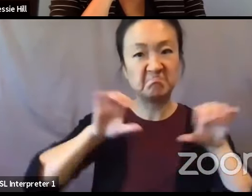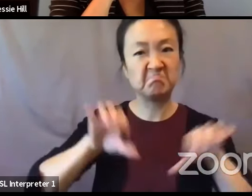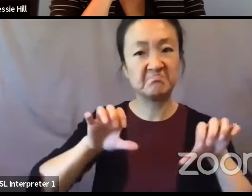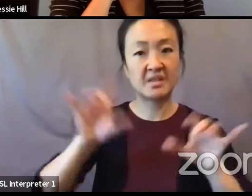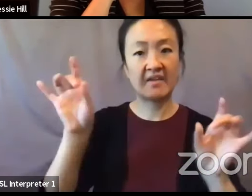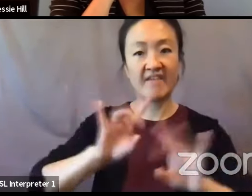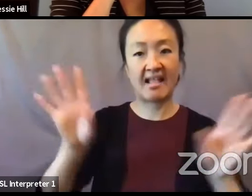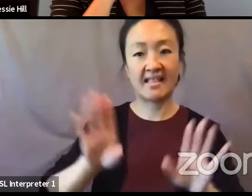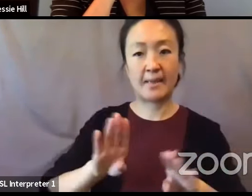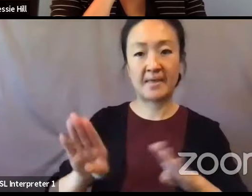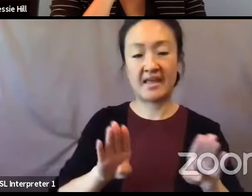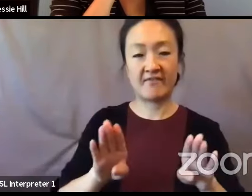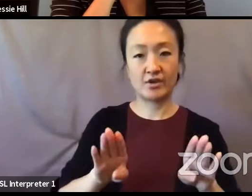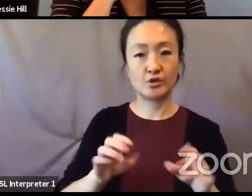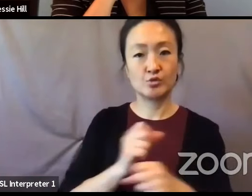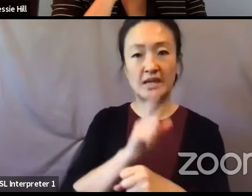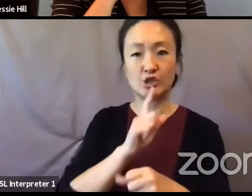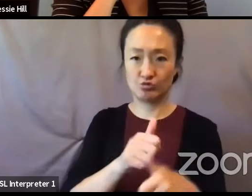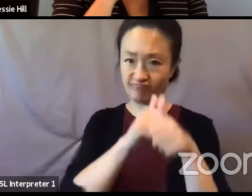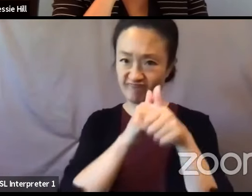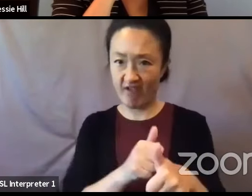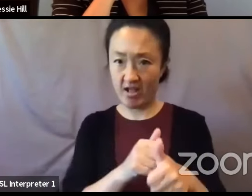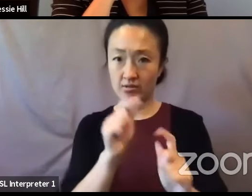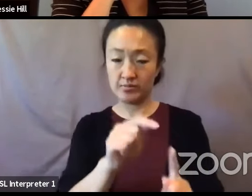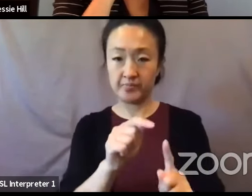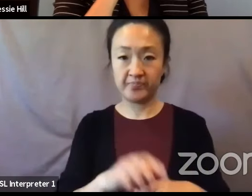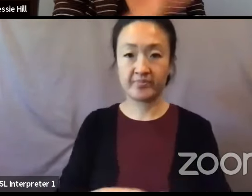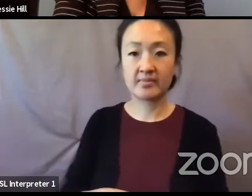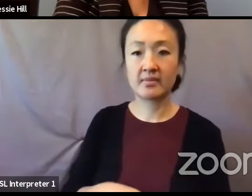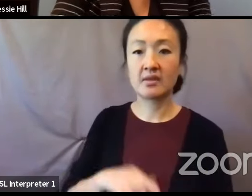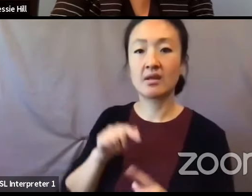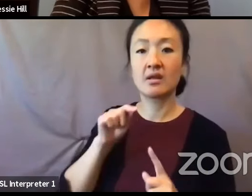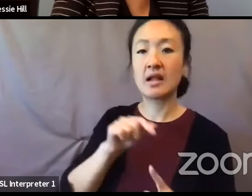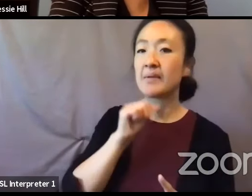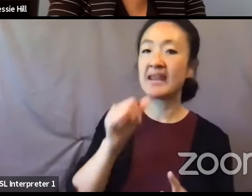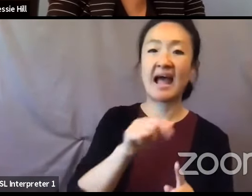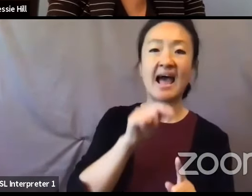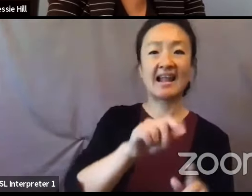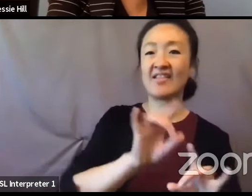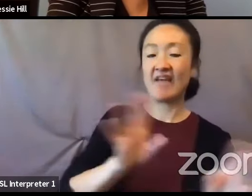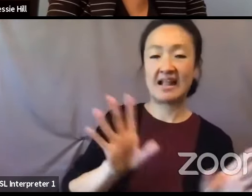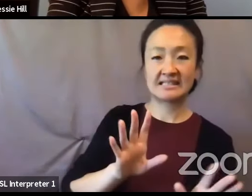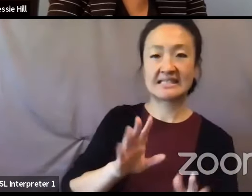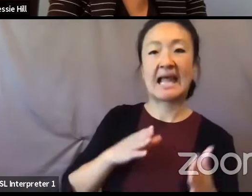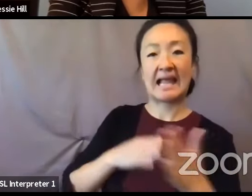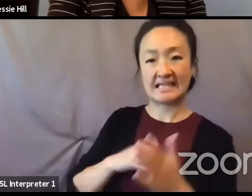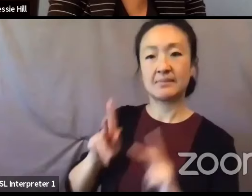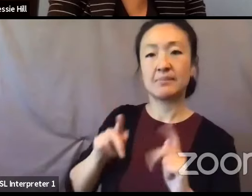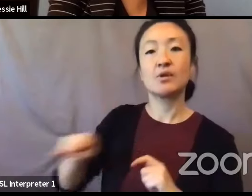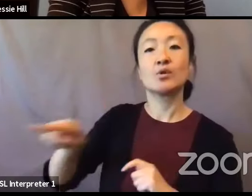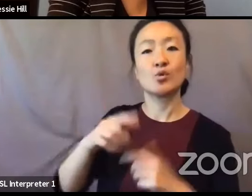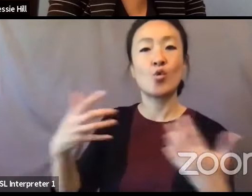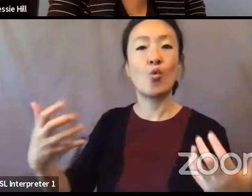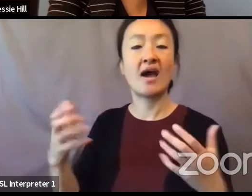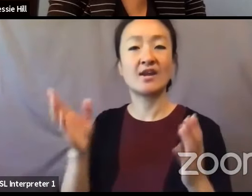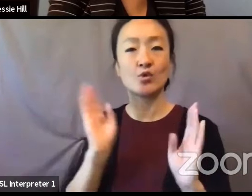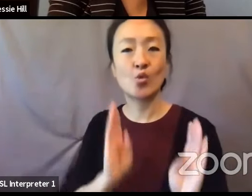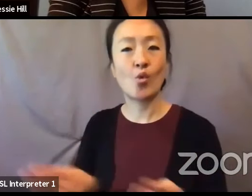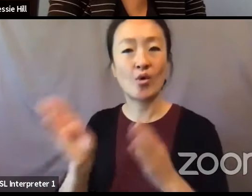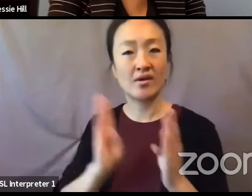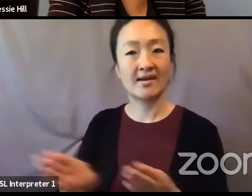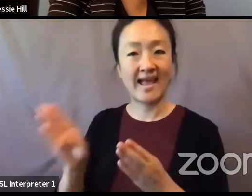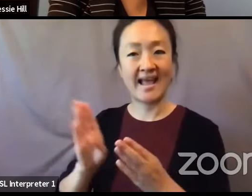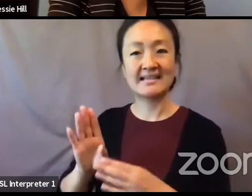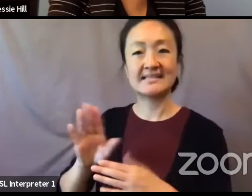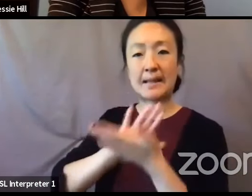enforcement. But the suit wasn't against the people that engaged in violence. It was against the people that wanted to organize peaceful boycott. And